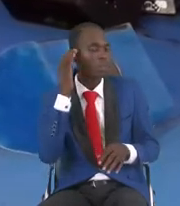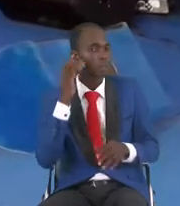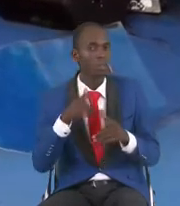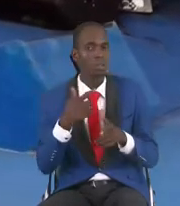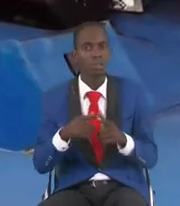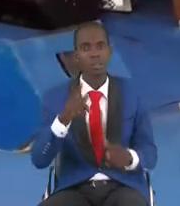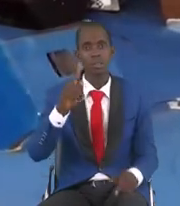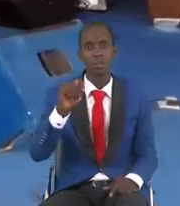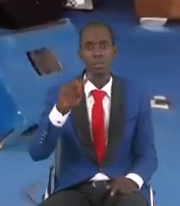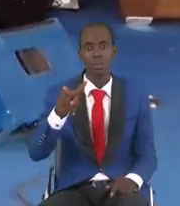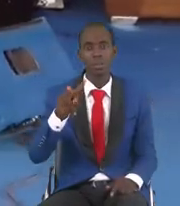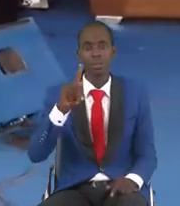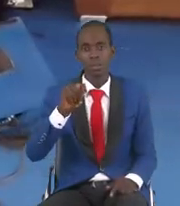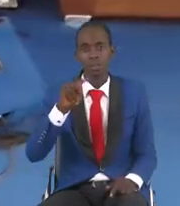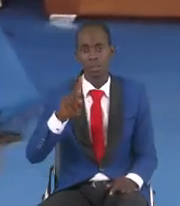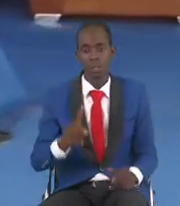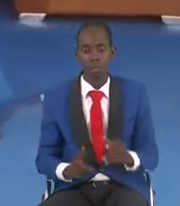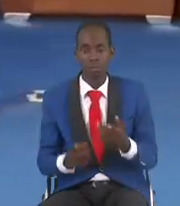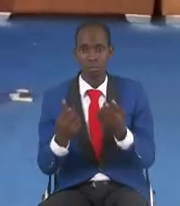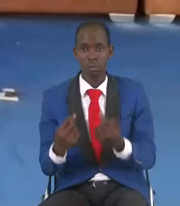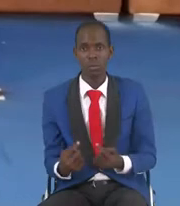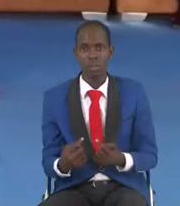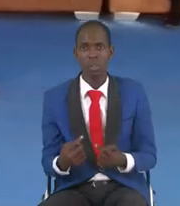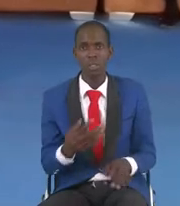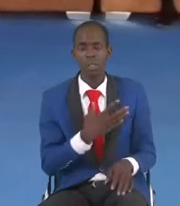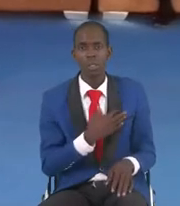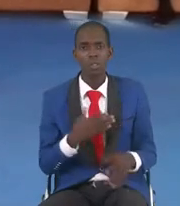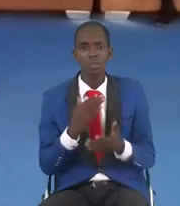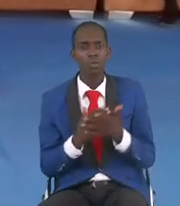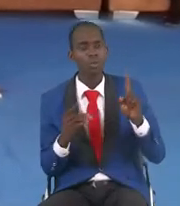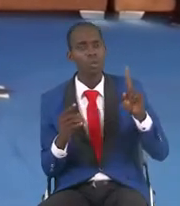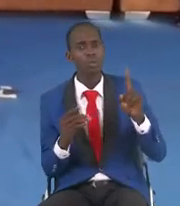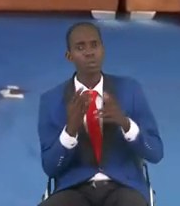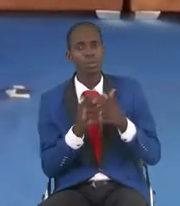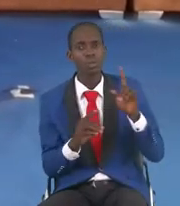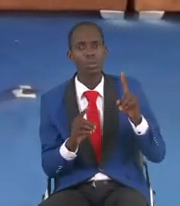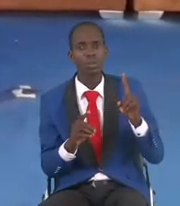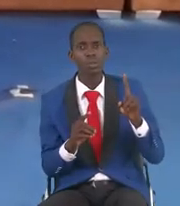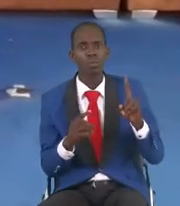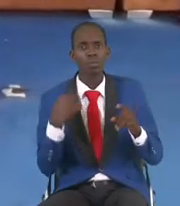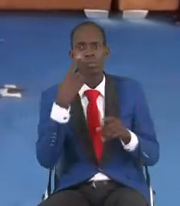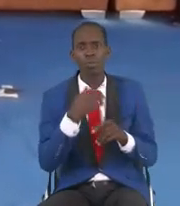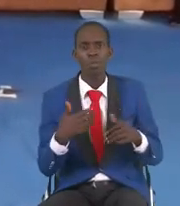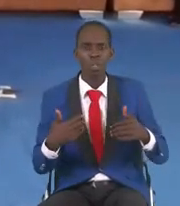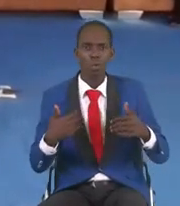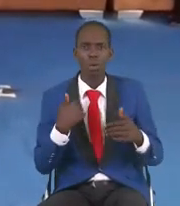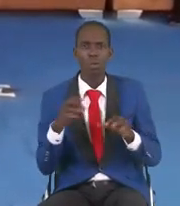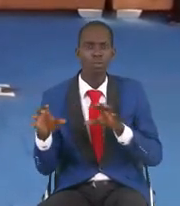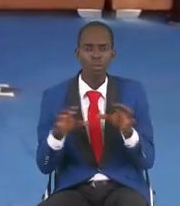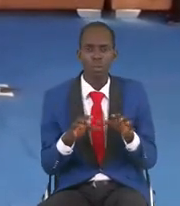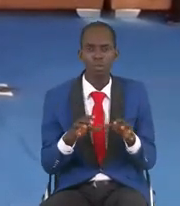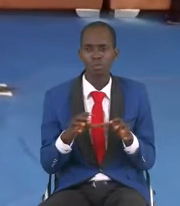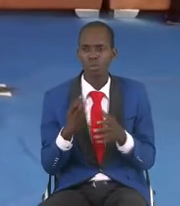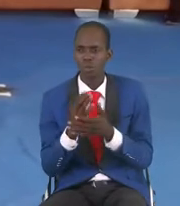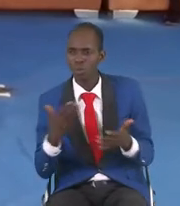when television came, and somebody somewhere who has, you know, performed drama or whatever, they